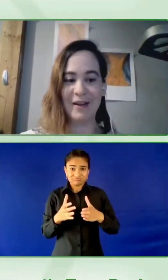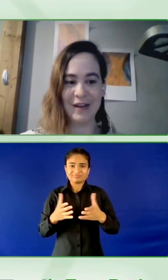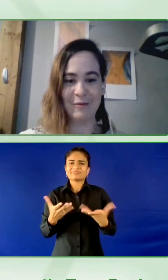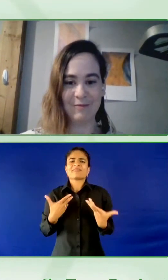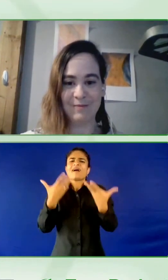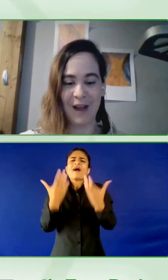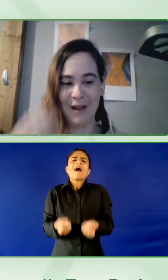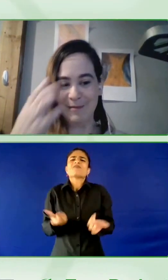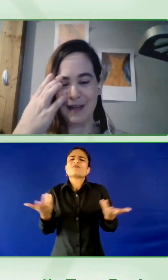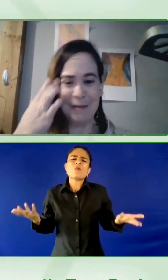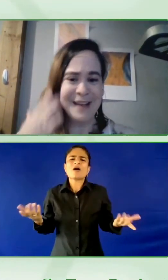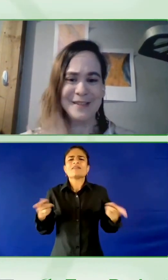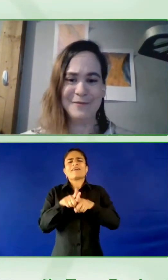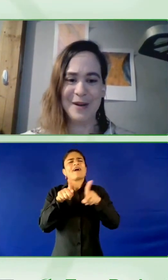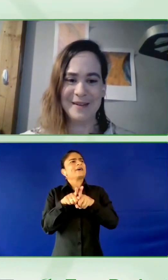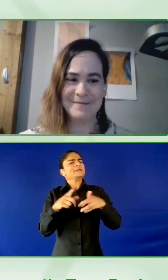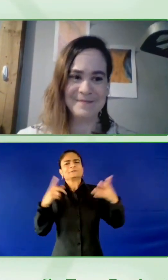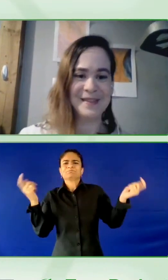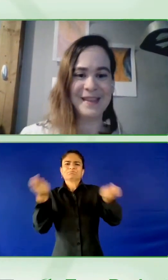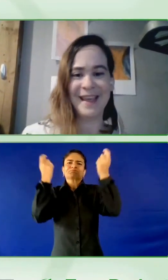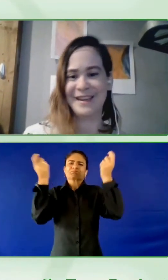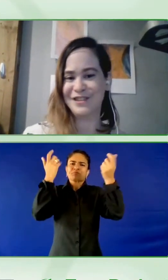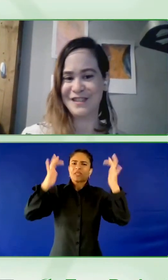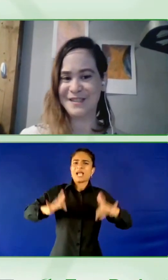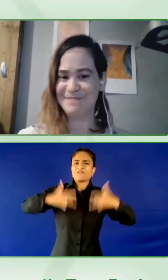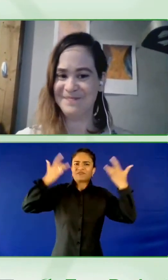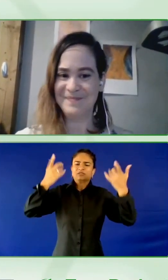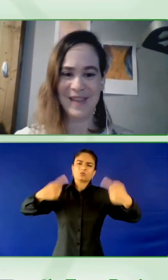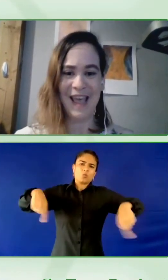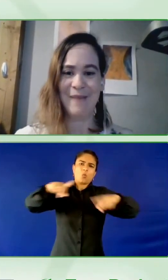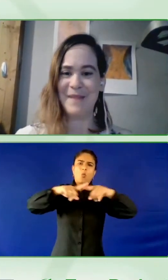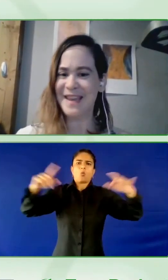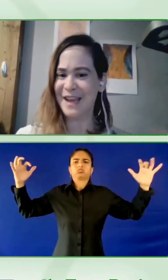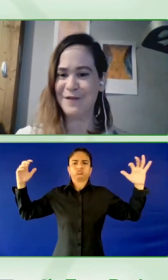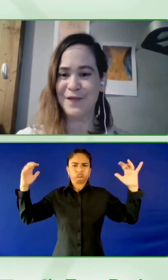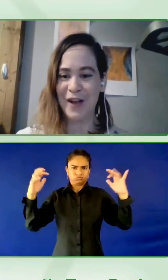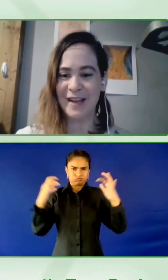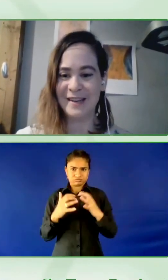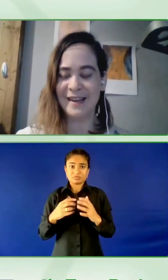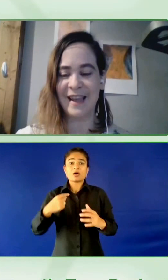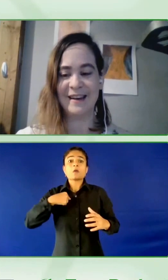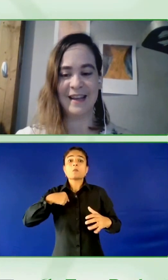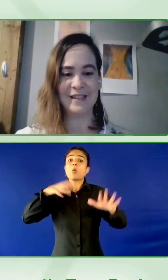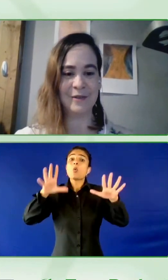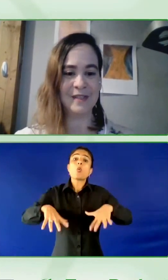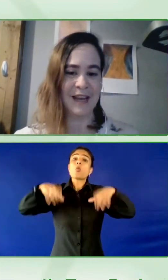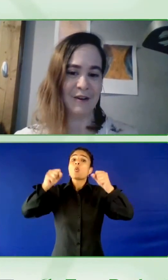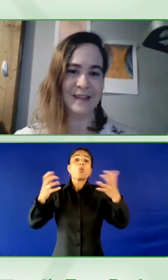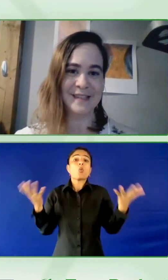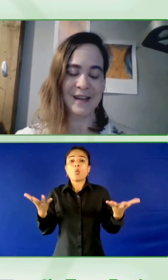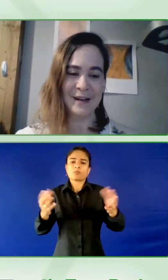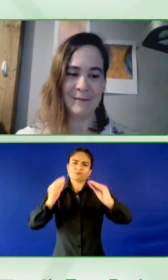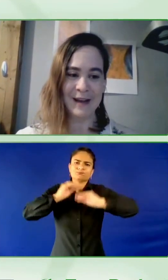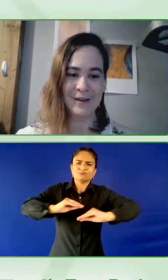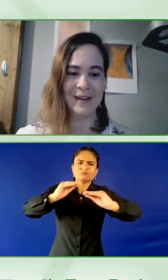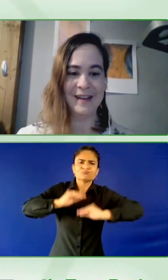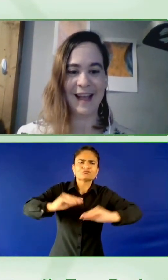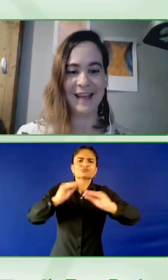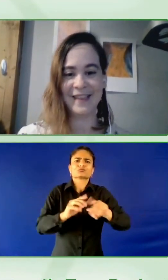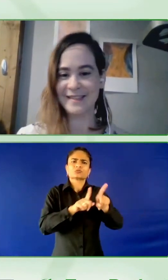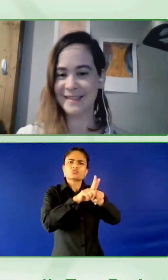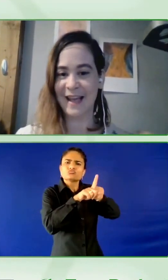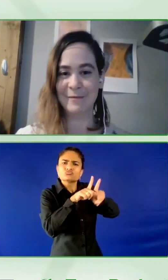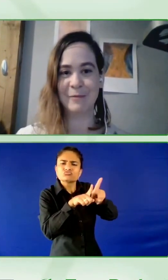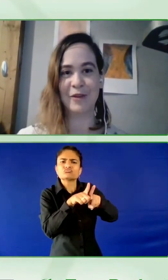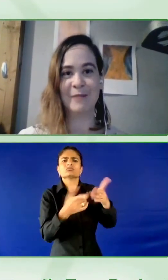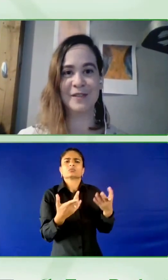talk about it in a positive way, and just making it fun and not so scary to talk about. I